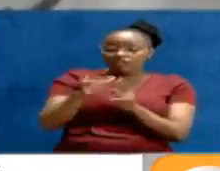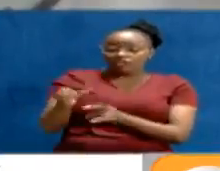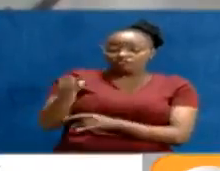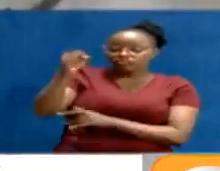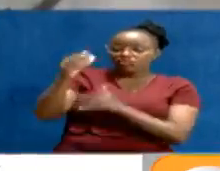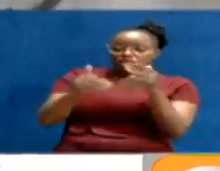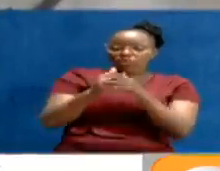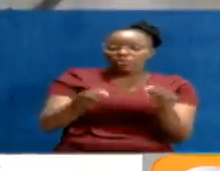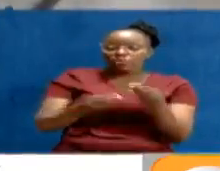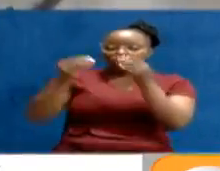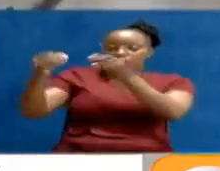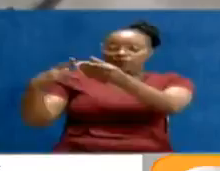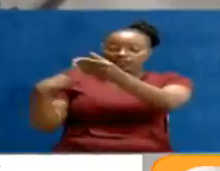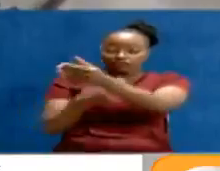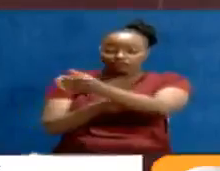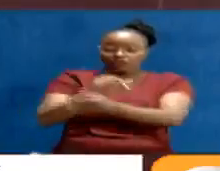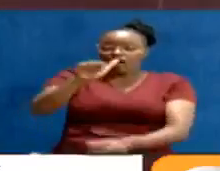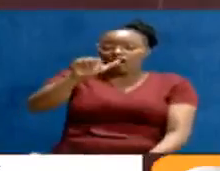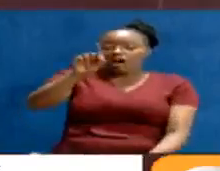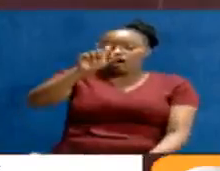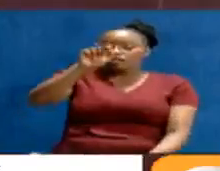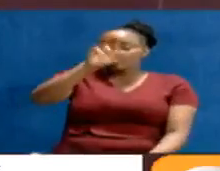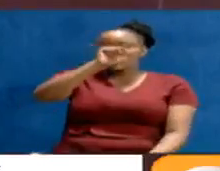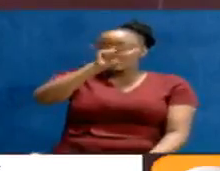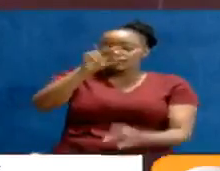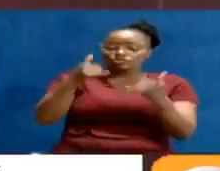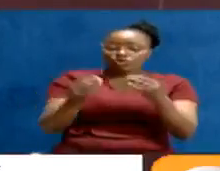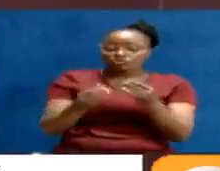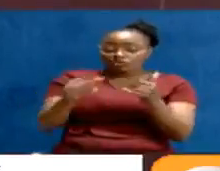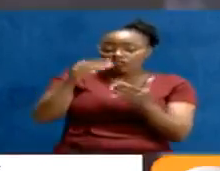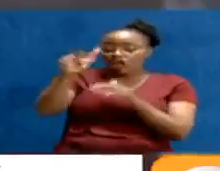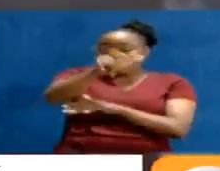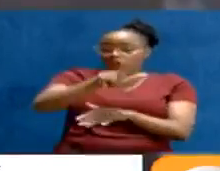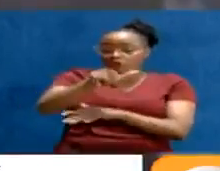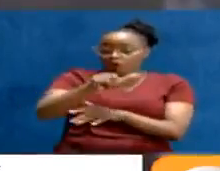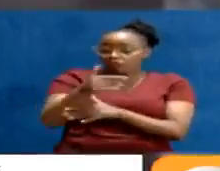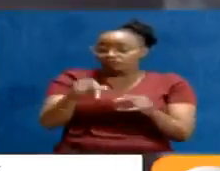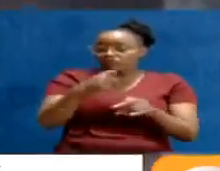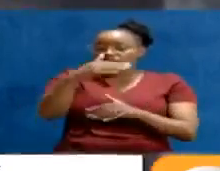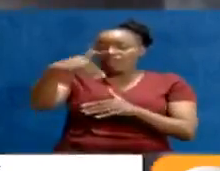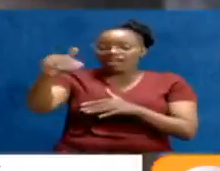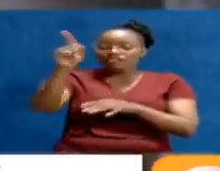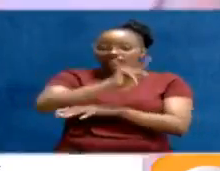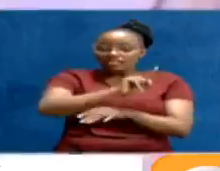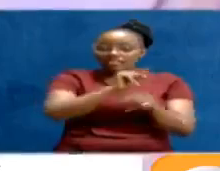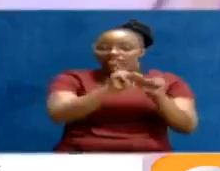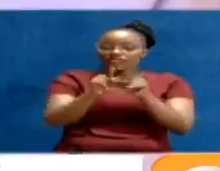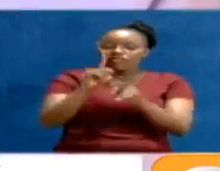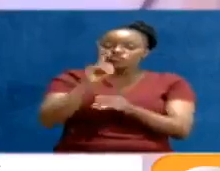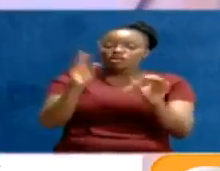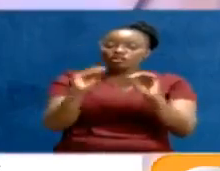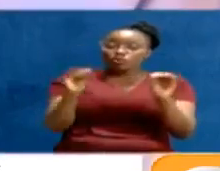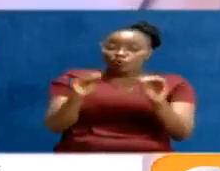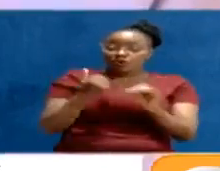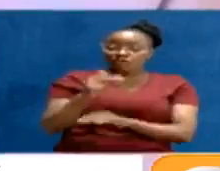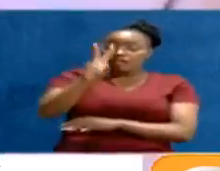all exports of the Oxford AstraZeneca vaccine to deal with local demand, which is getting more uncertain with every passing day, the uncertainty of